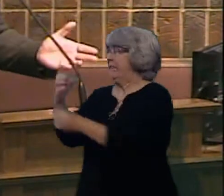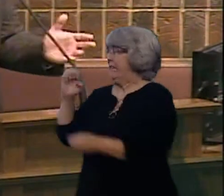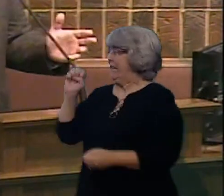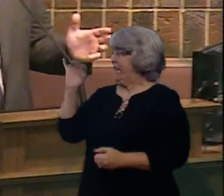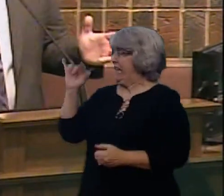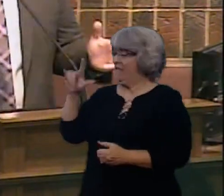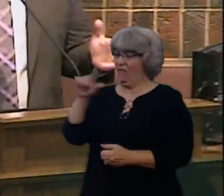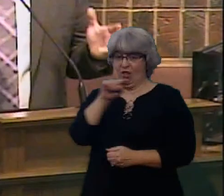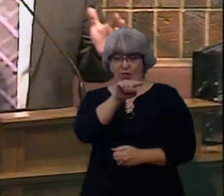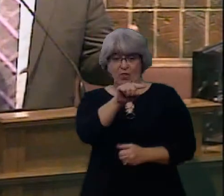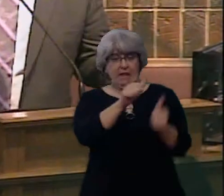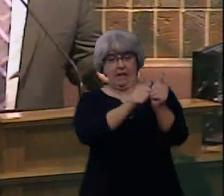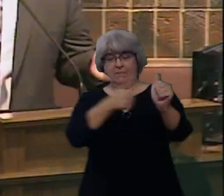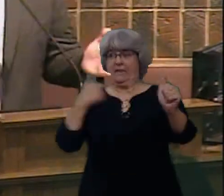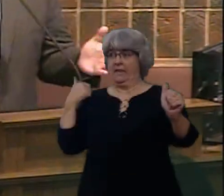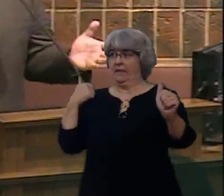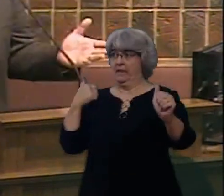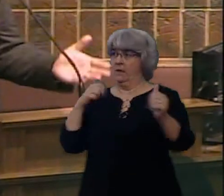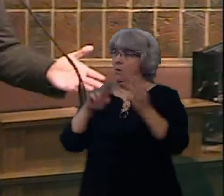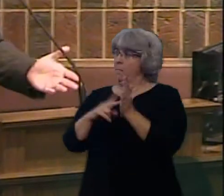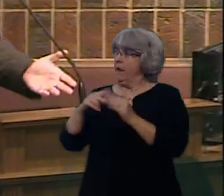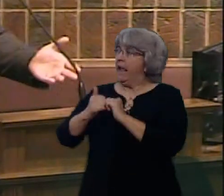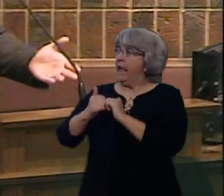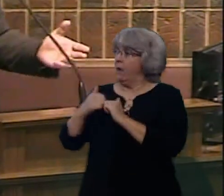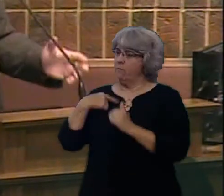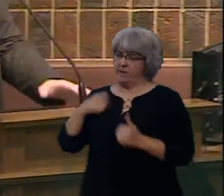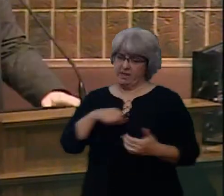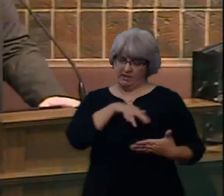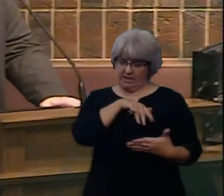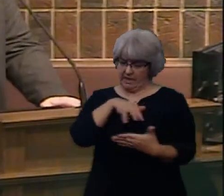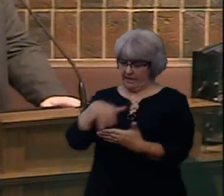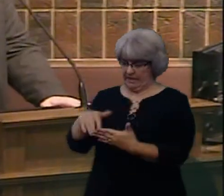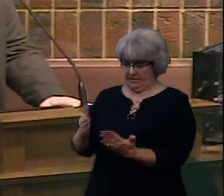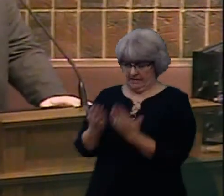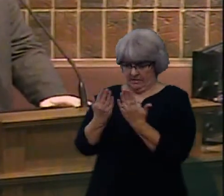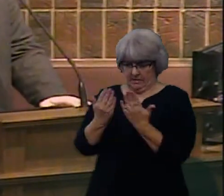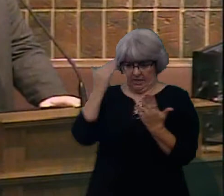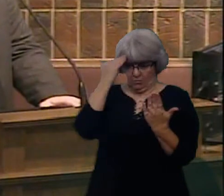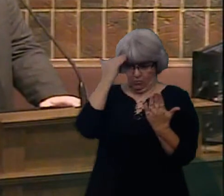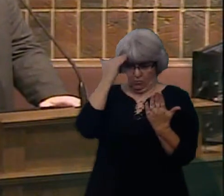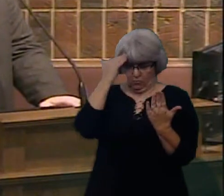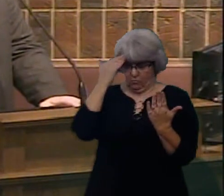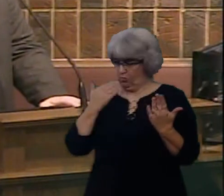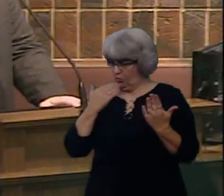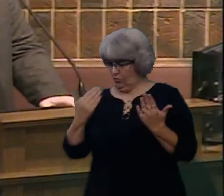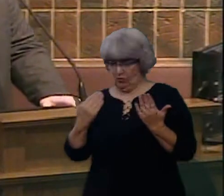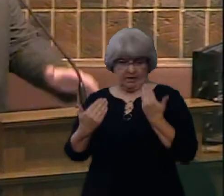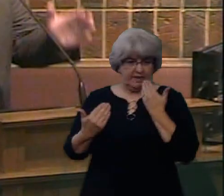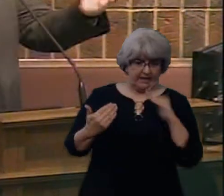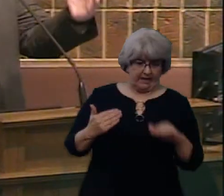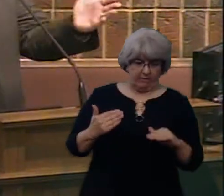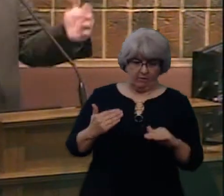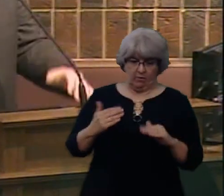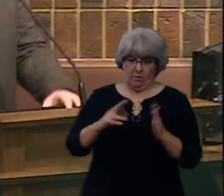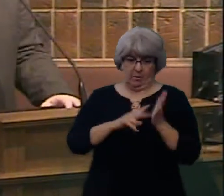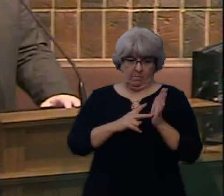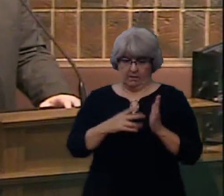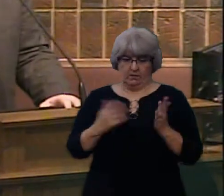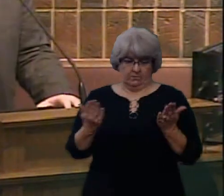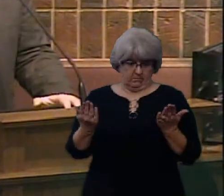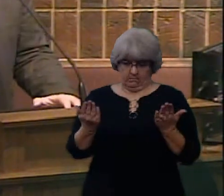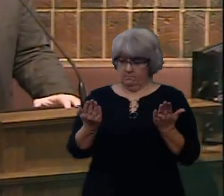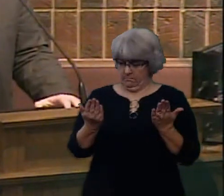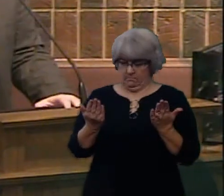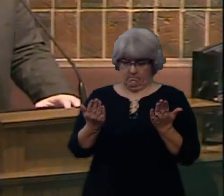have found out what is good and what is not, our response is pretty simple. We go towards that which is good,